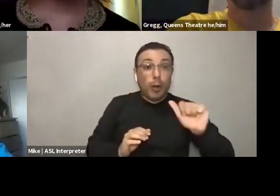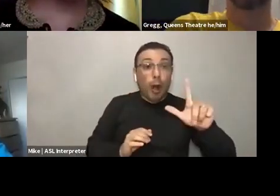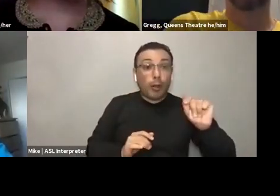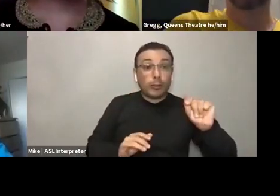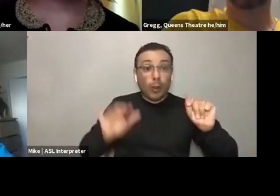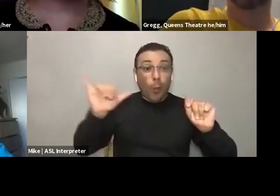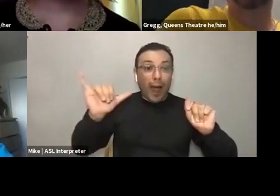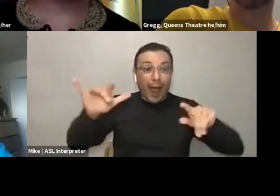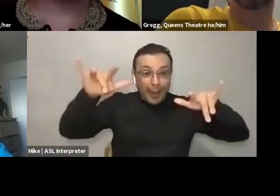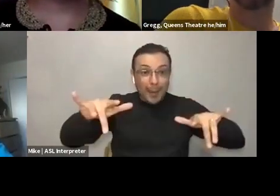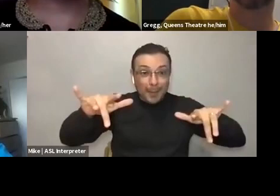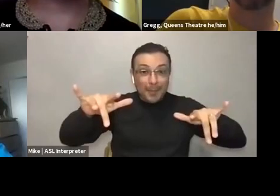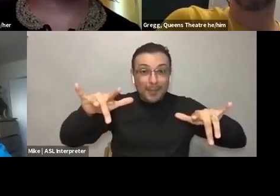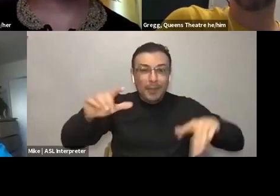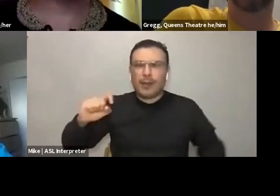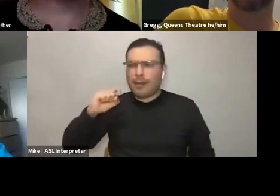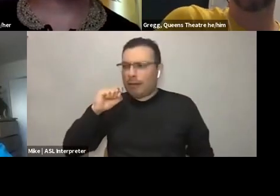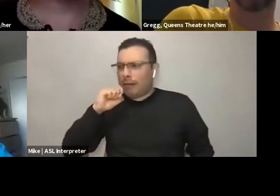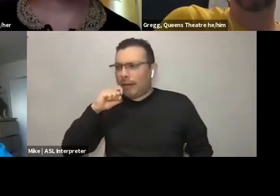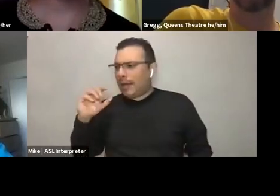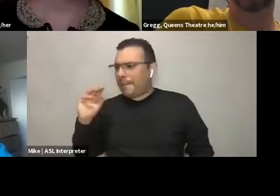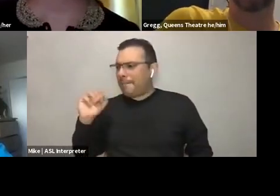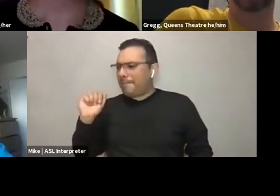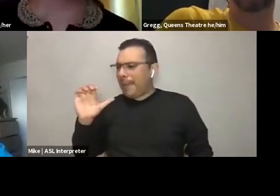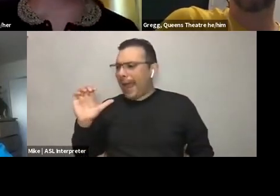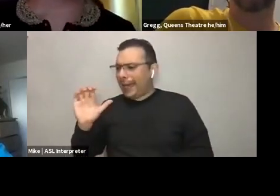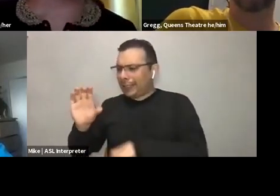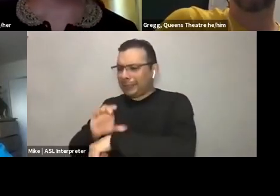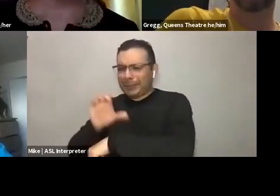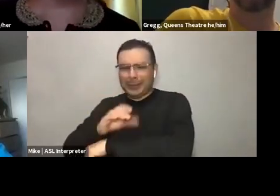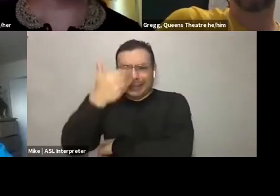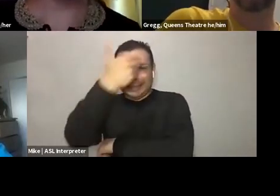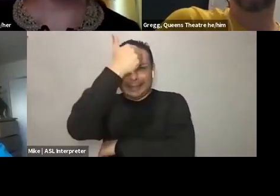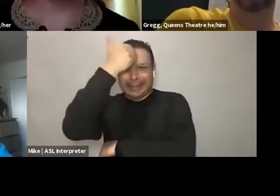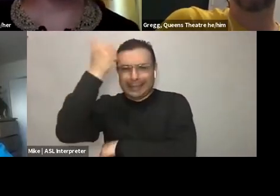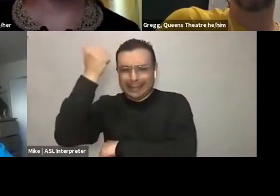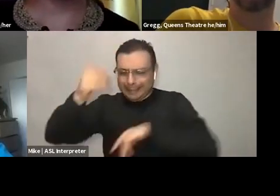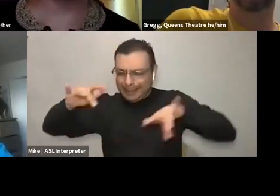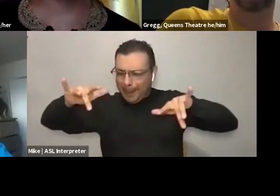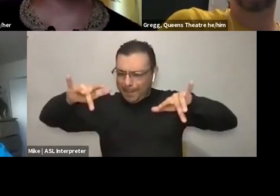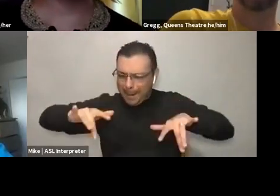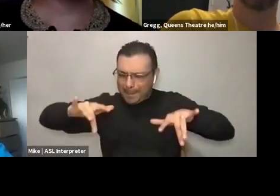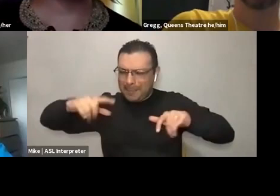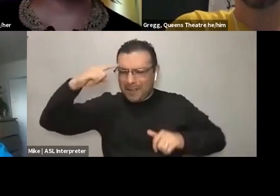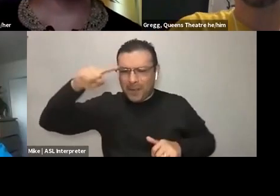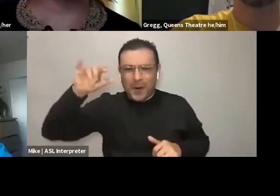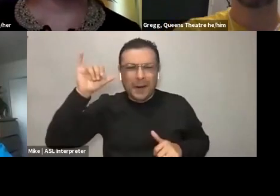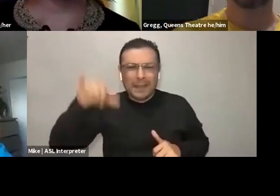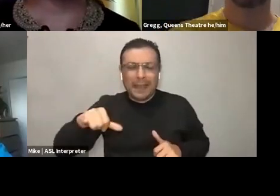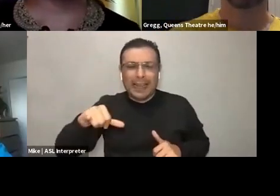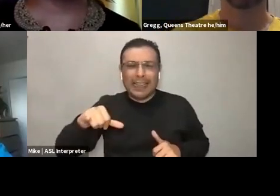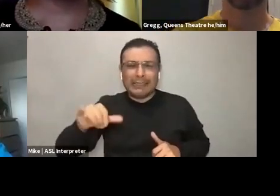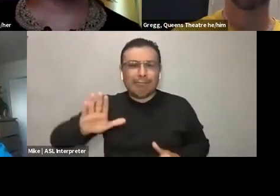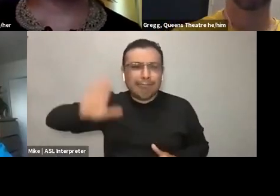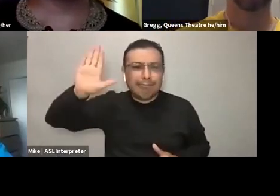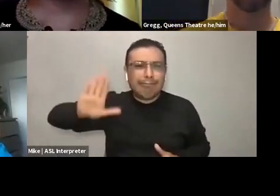users, I cannot recall the, uh, the web shortcut, um, for raising